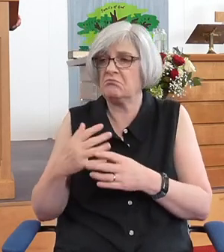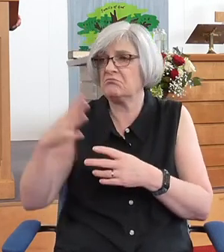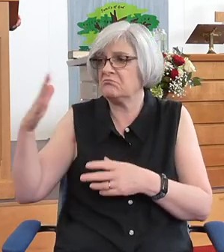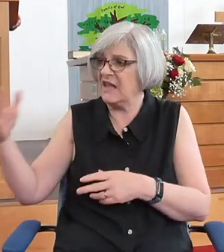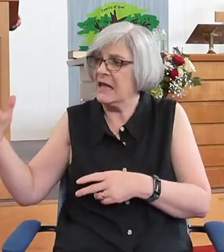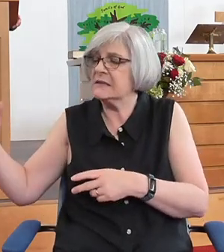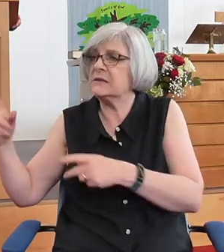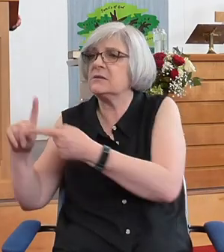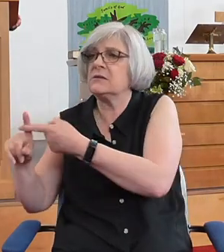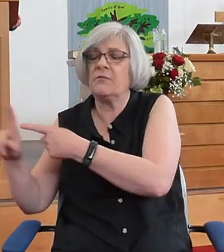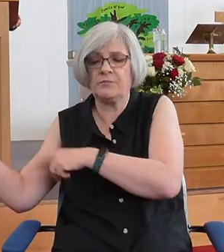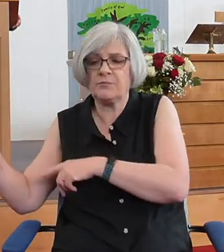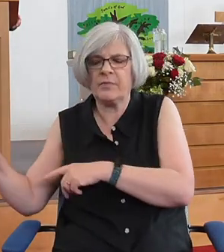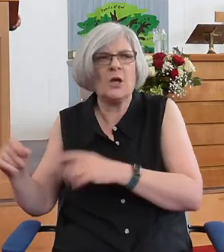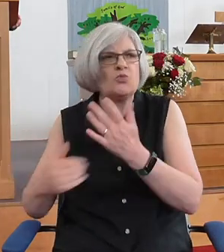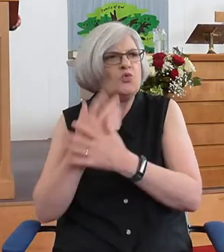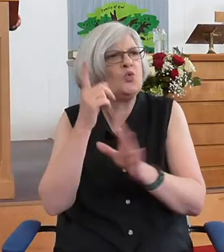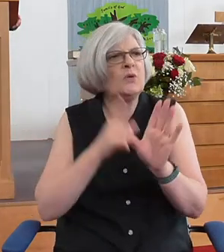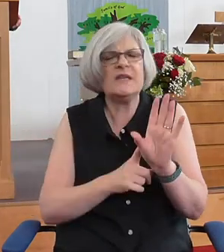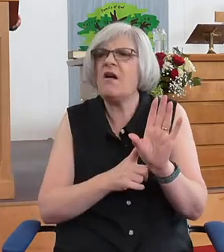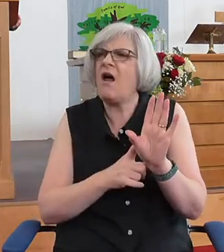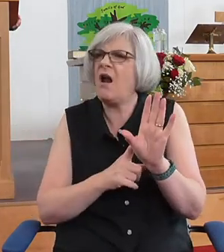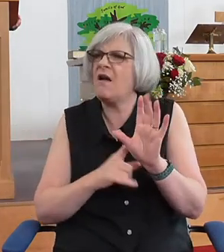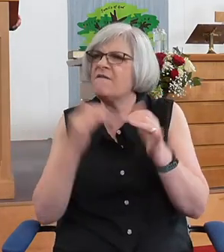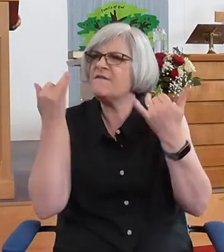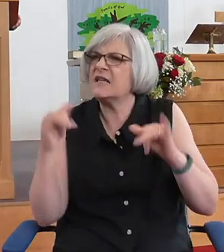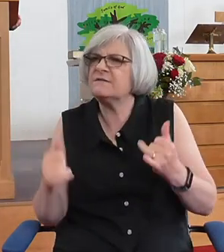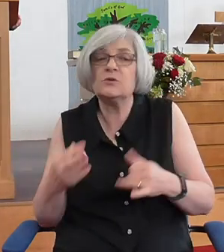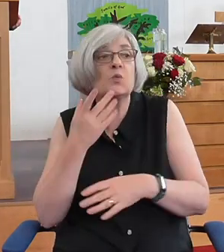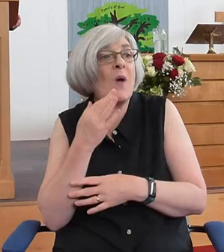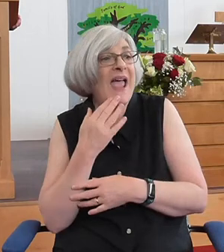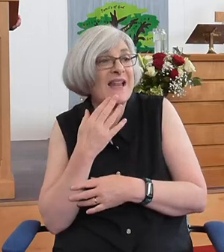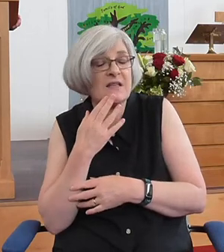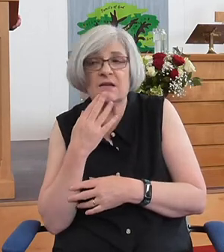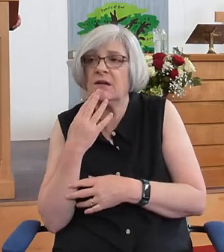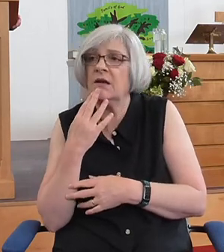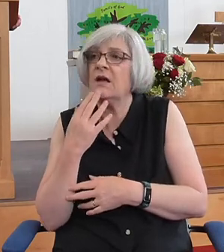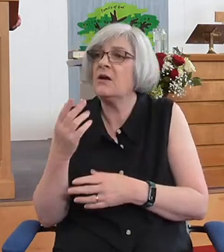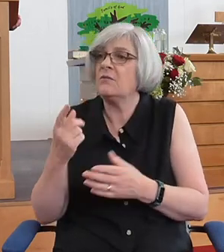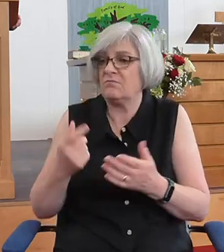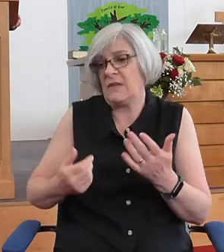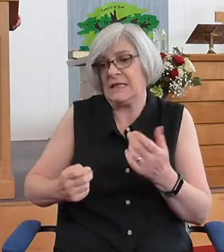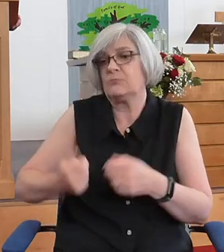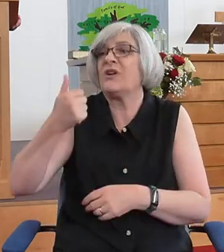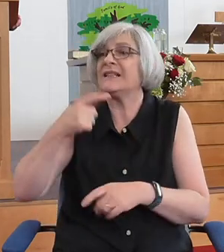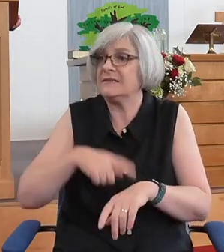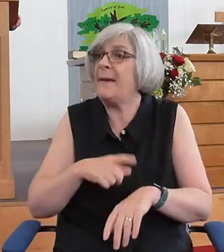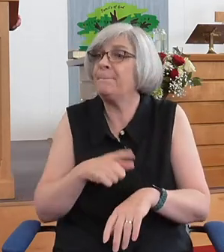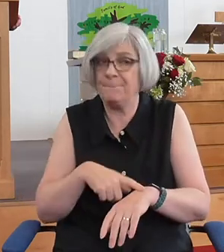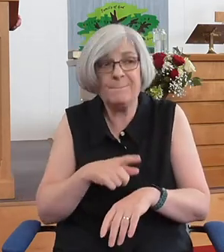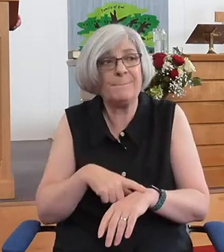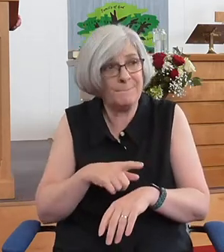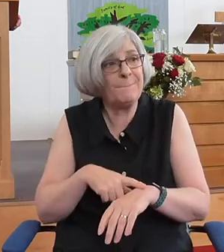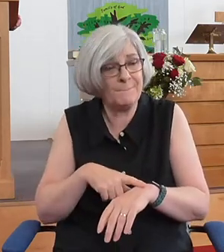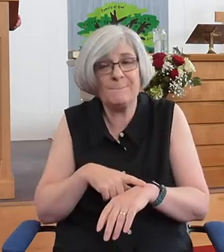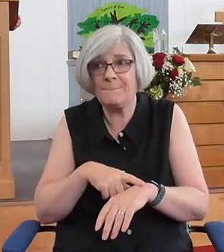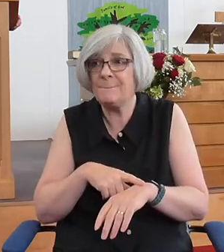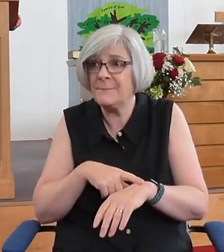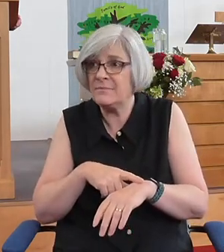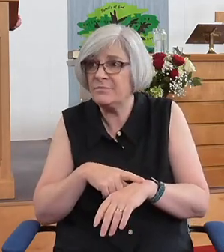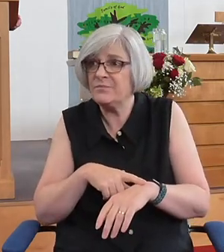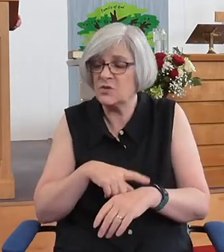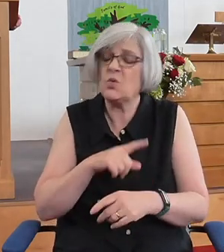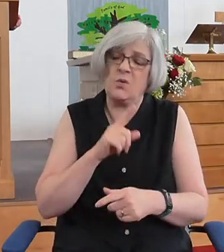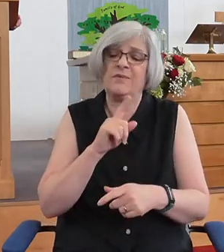Year festivals normally coincided with the new season of life in nature. The designation of this month as